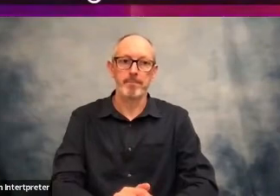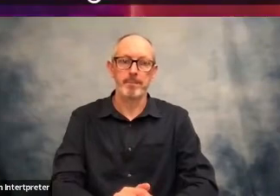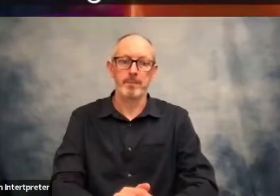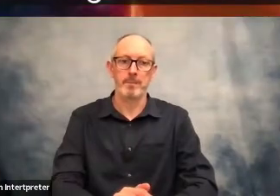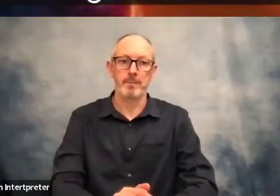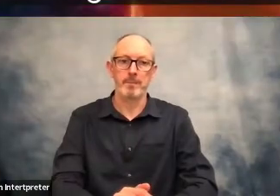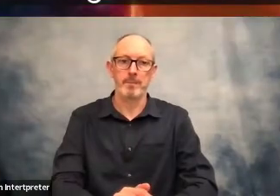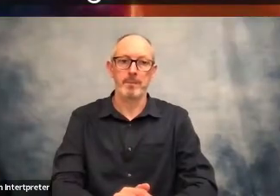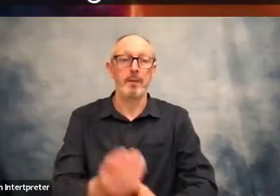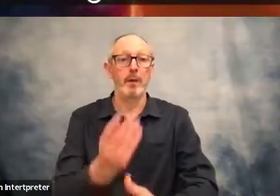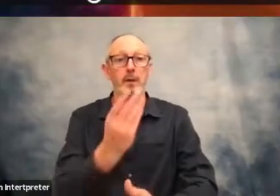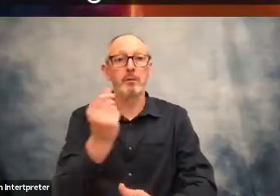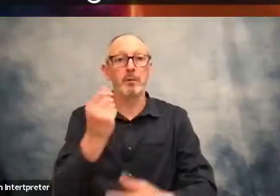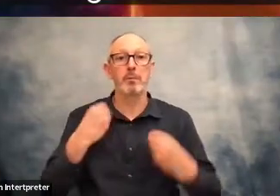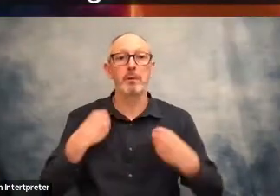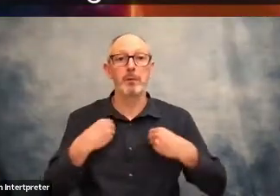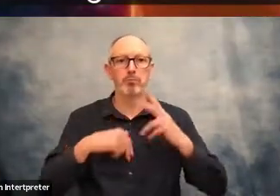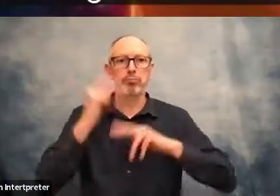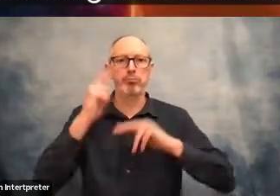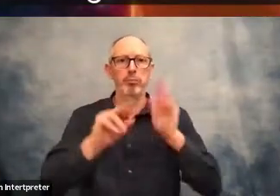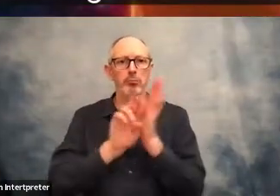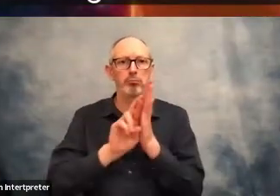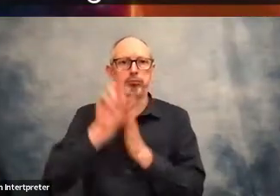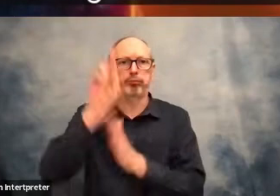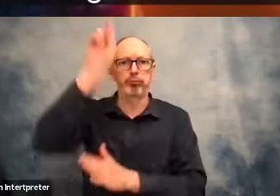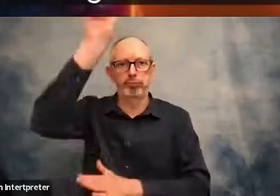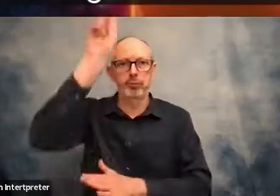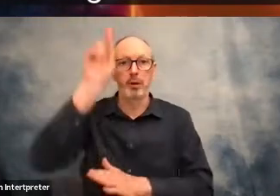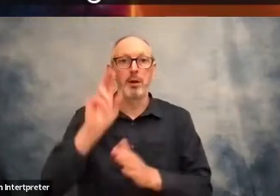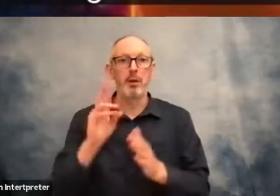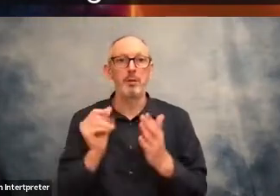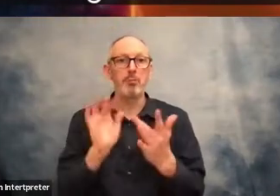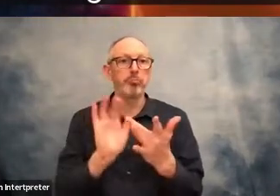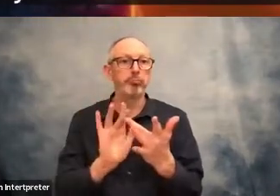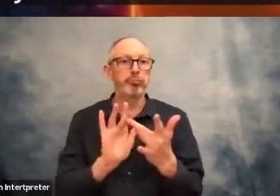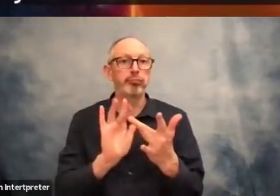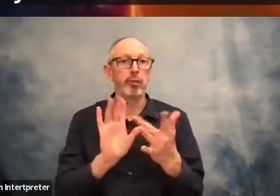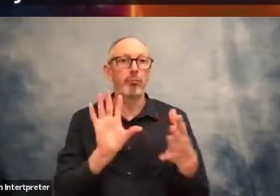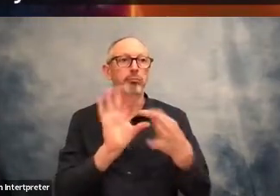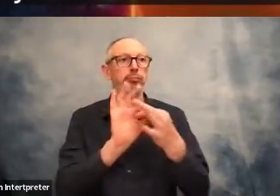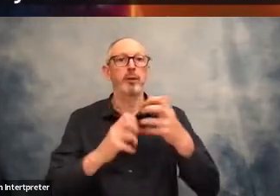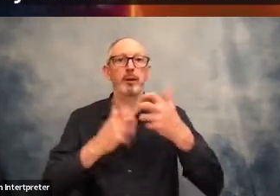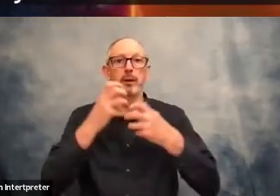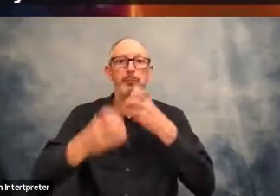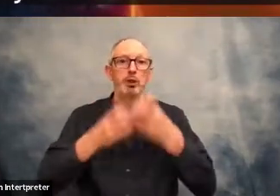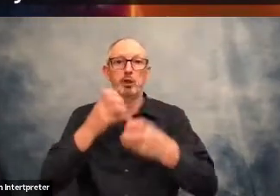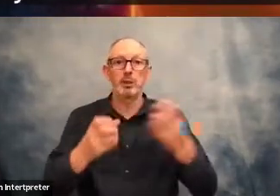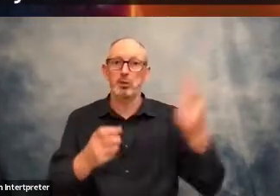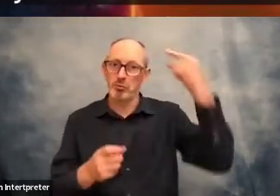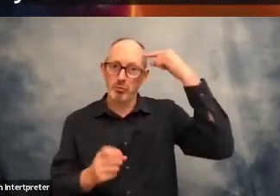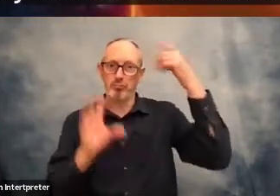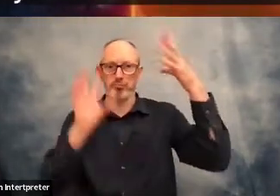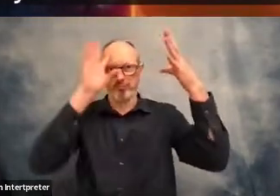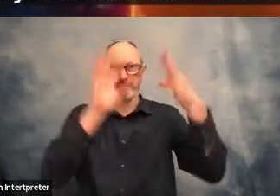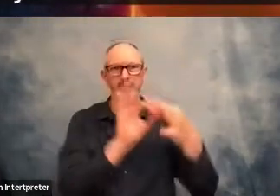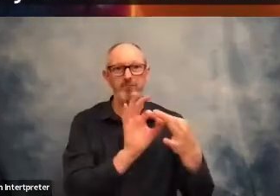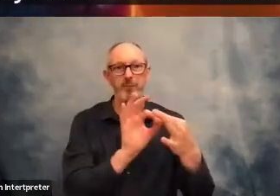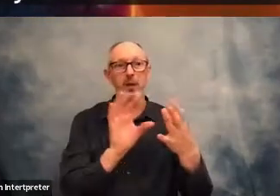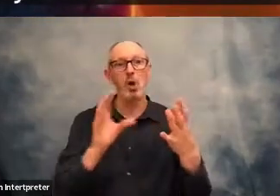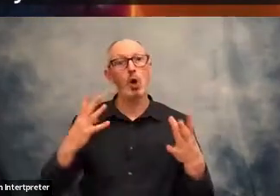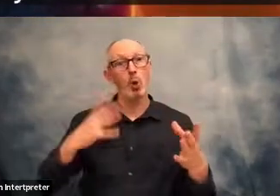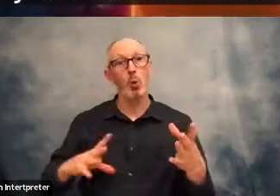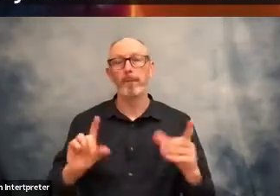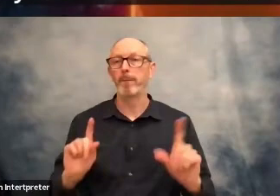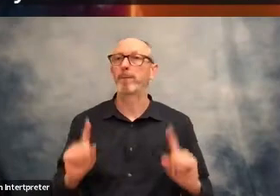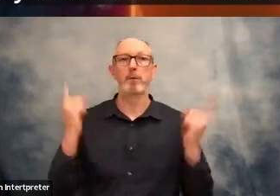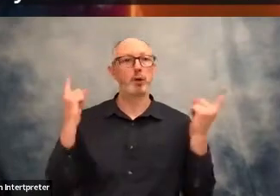Some companies are building rockets to Mars. Some are connecting machines to the brain. At Keeping Labour Safe, we are focused on the first frontier every